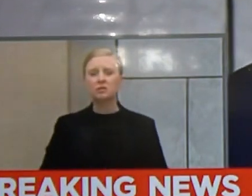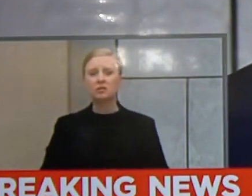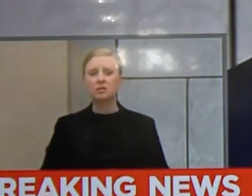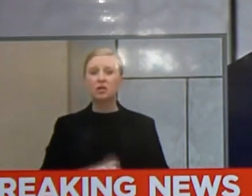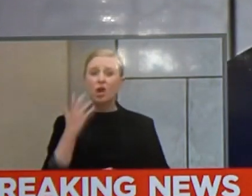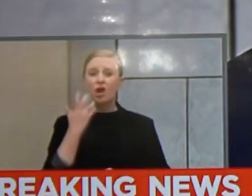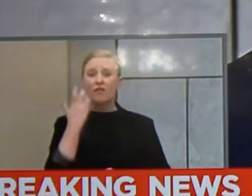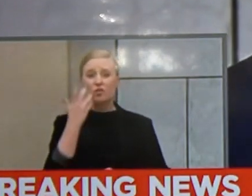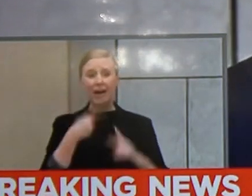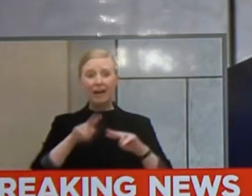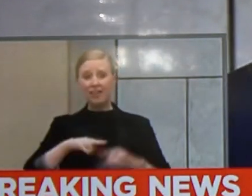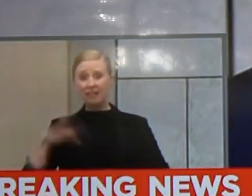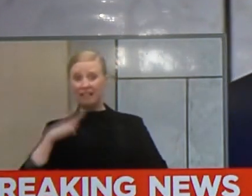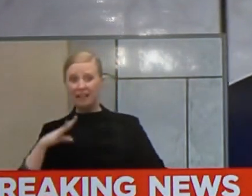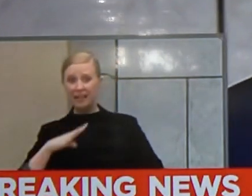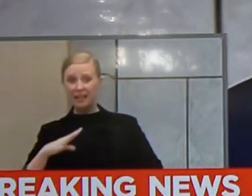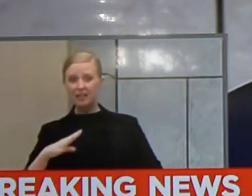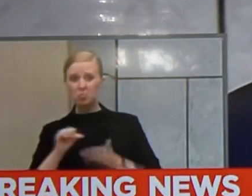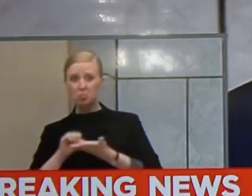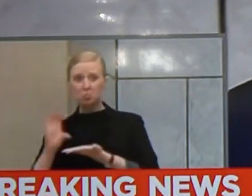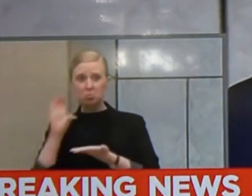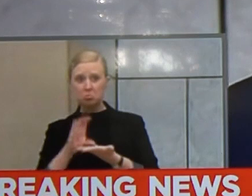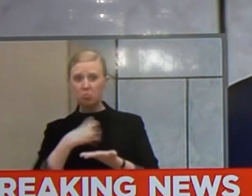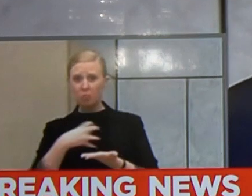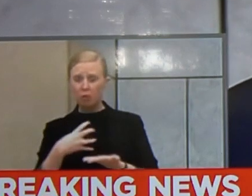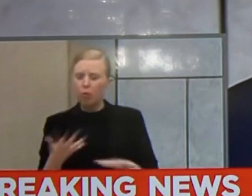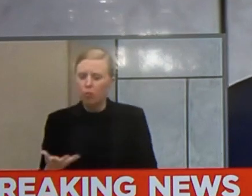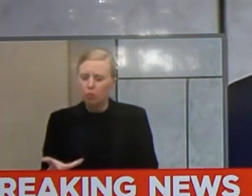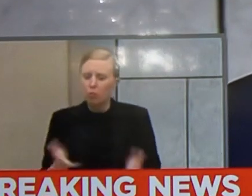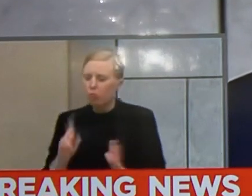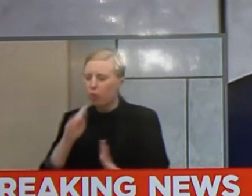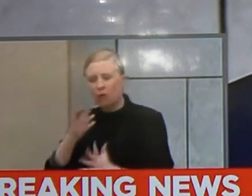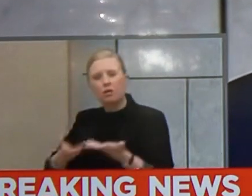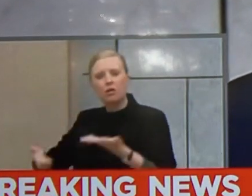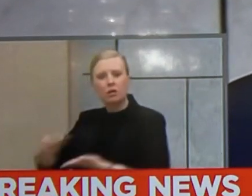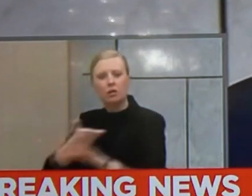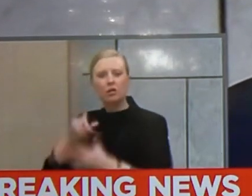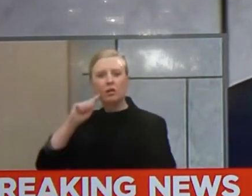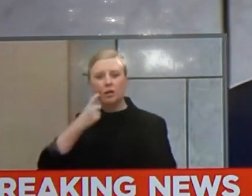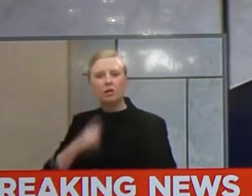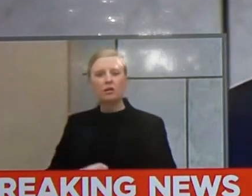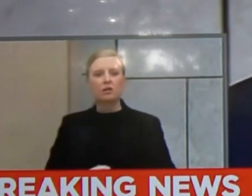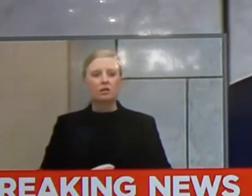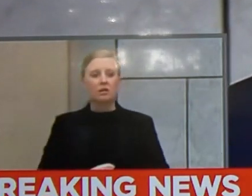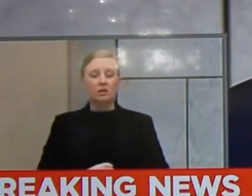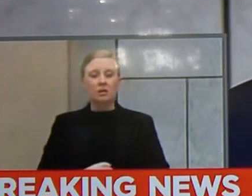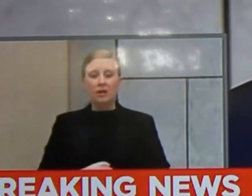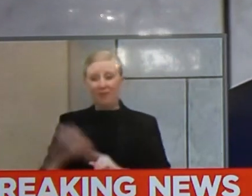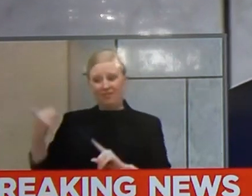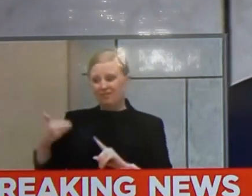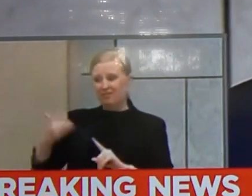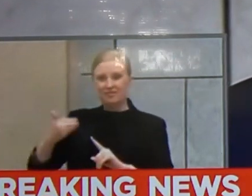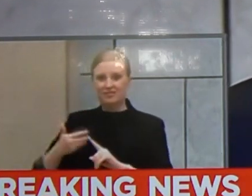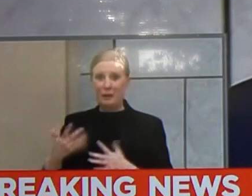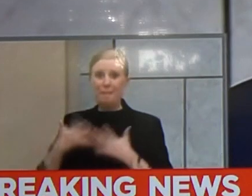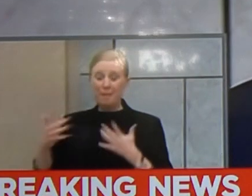additional measures. The Commonwealth Government, through our Cabinet, will continue to consider those. But over these last few weeks, I think we've